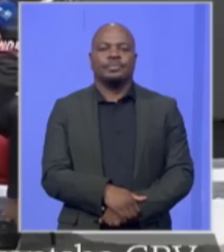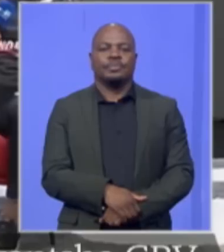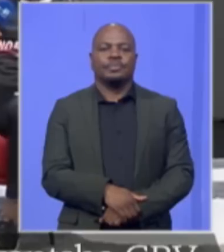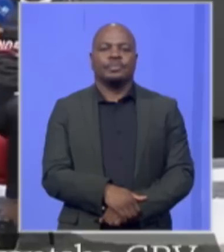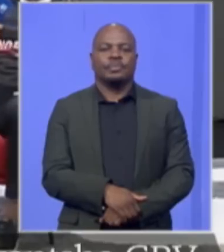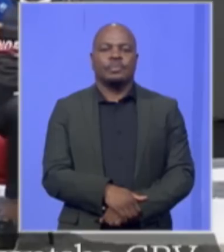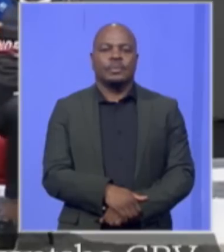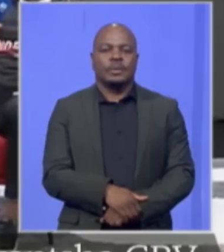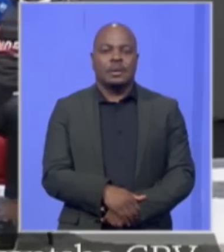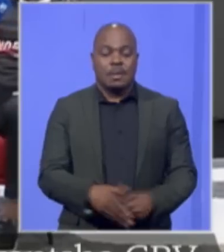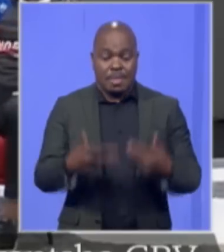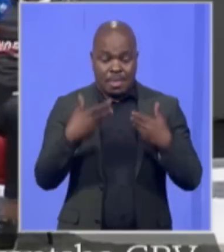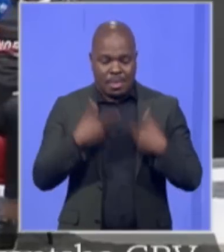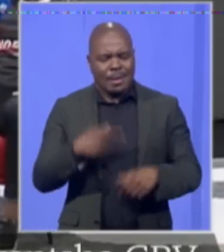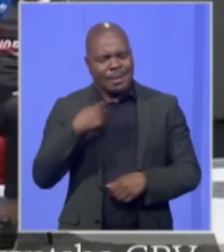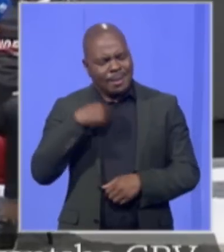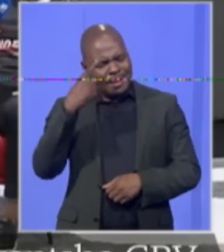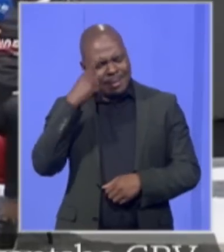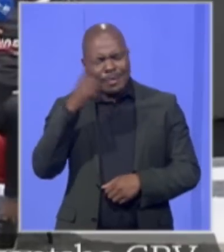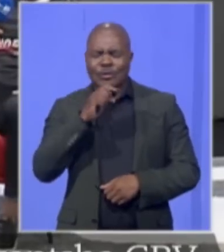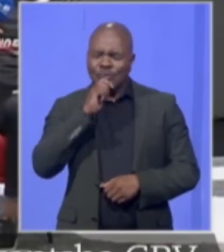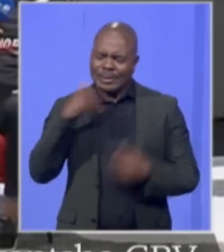For me, I think it's overdue because